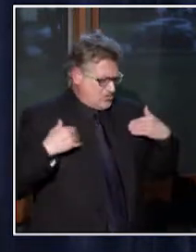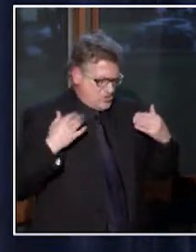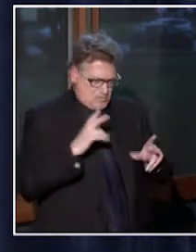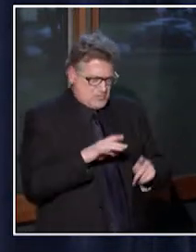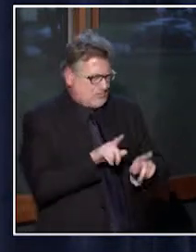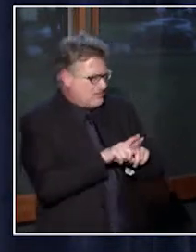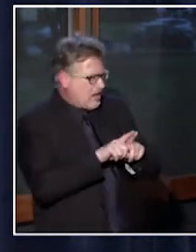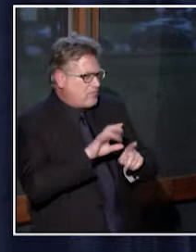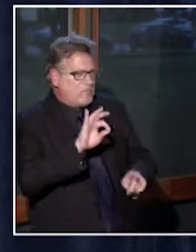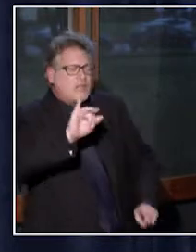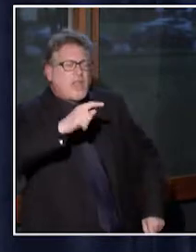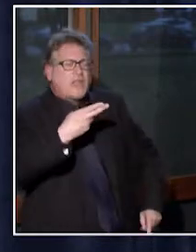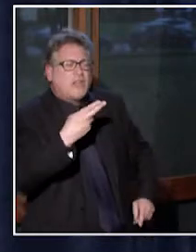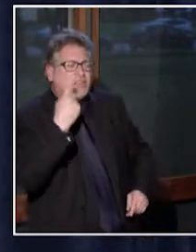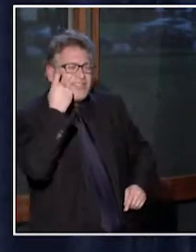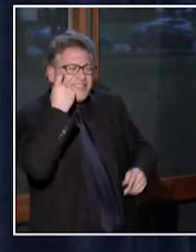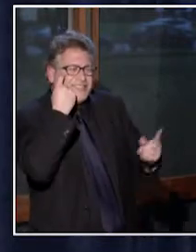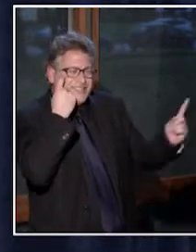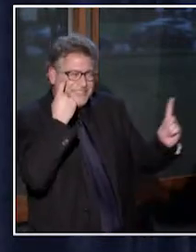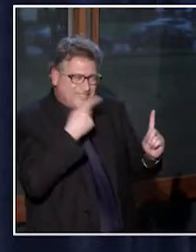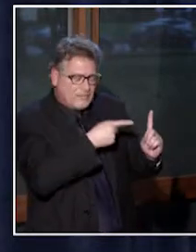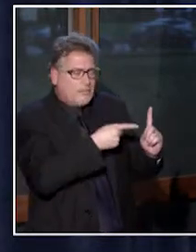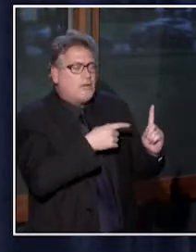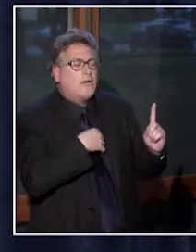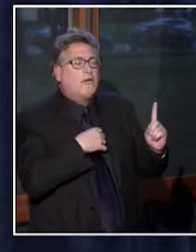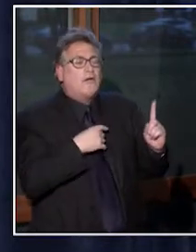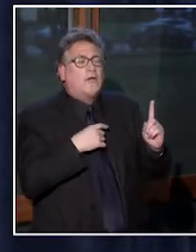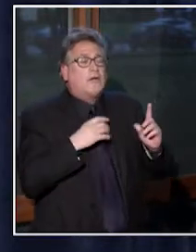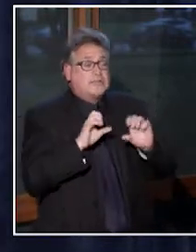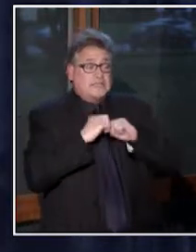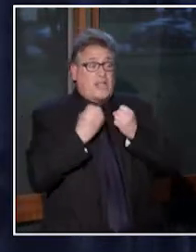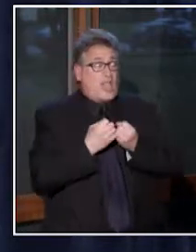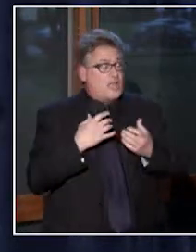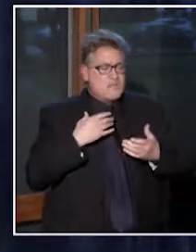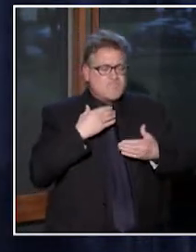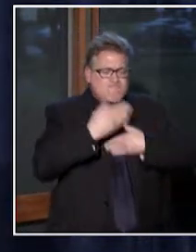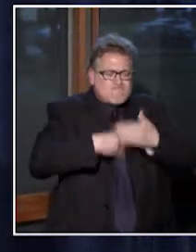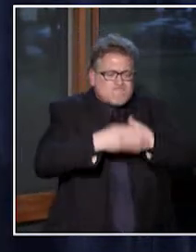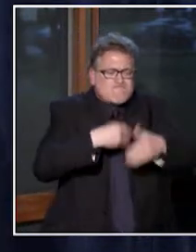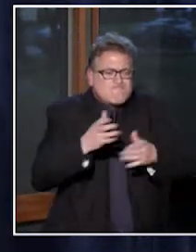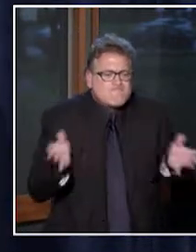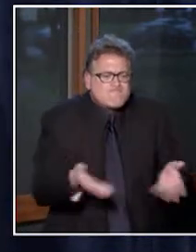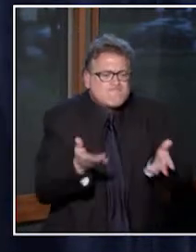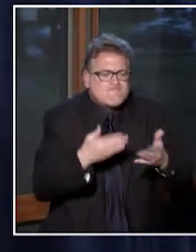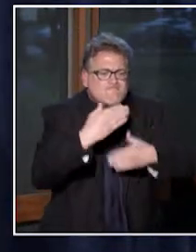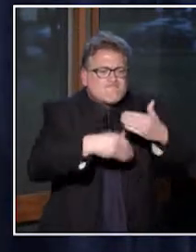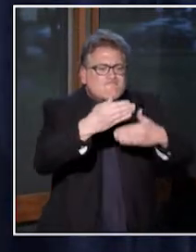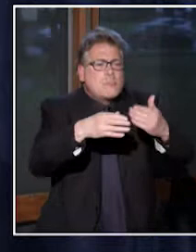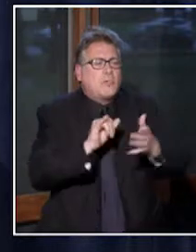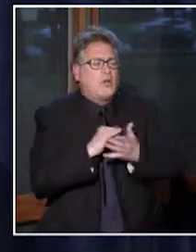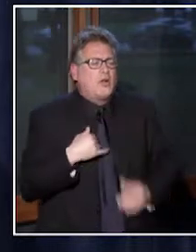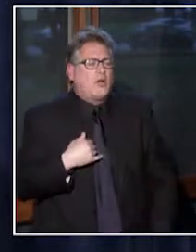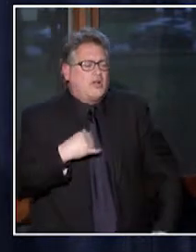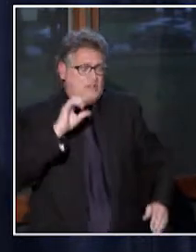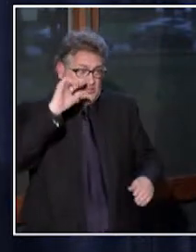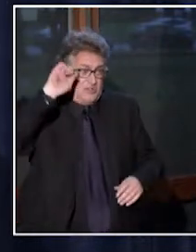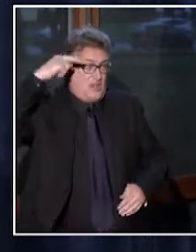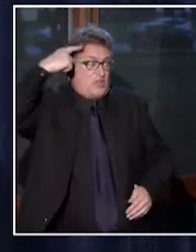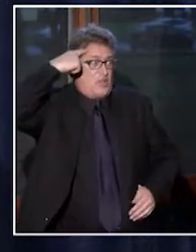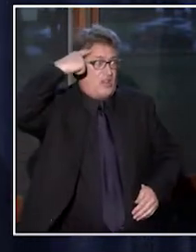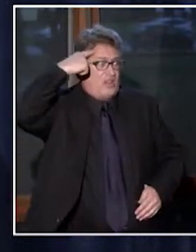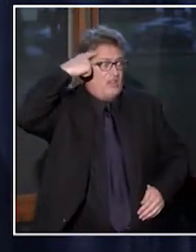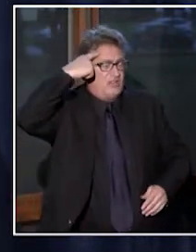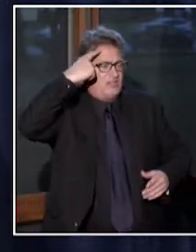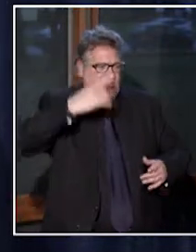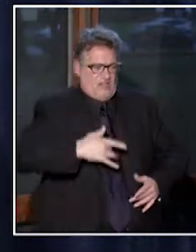Faith are really pushing society forward, government seems to consistently find itself two